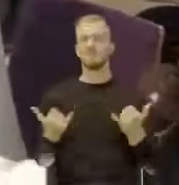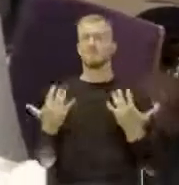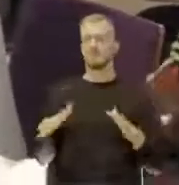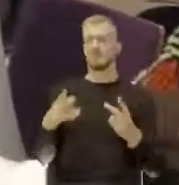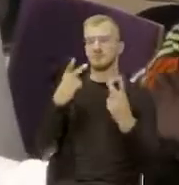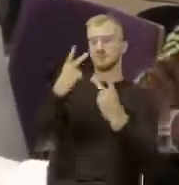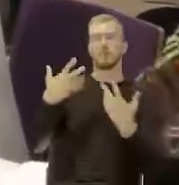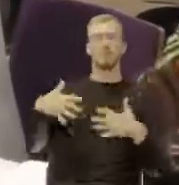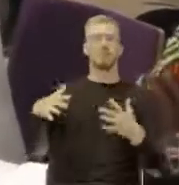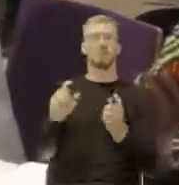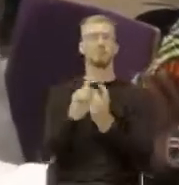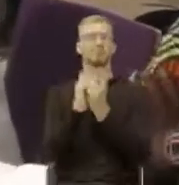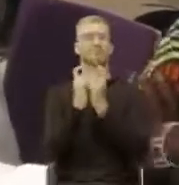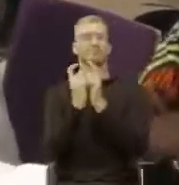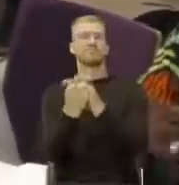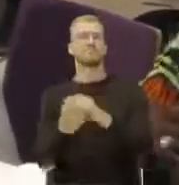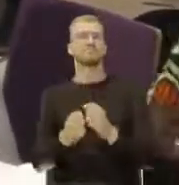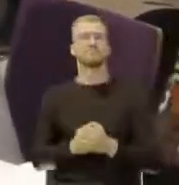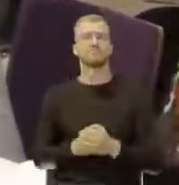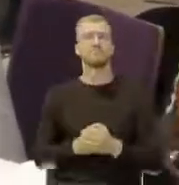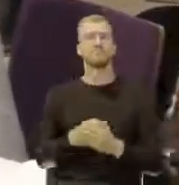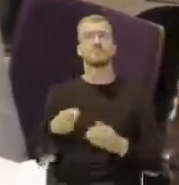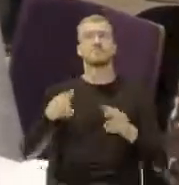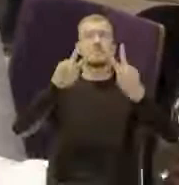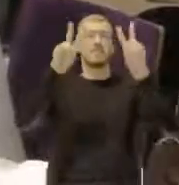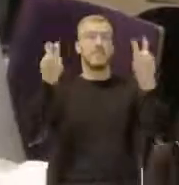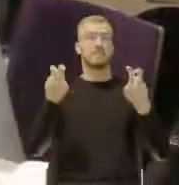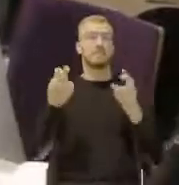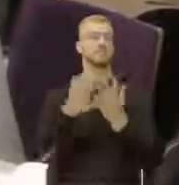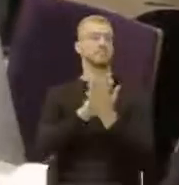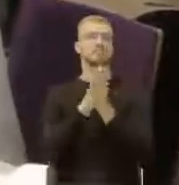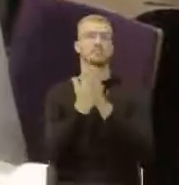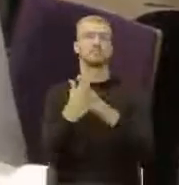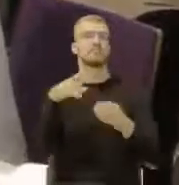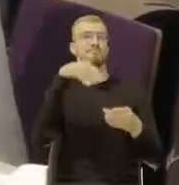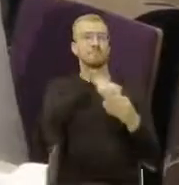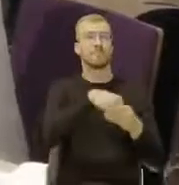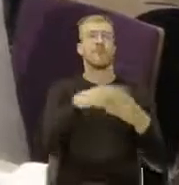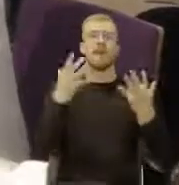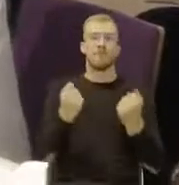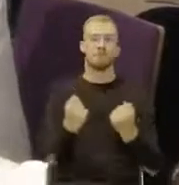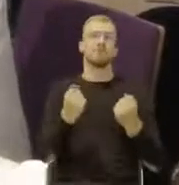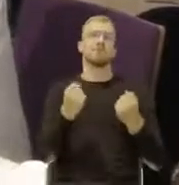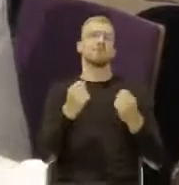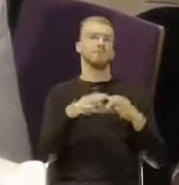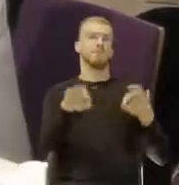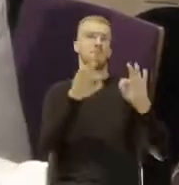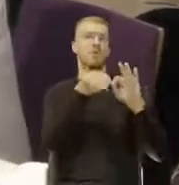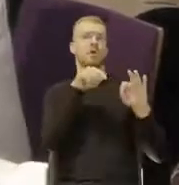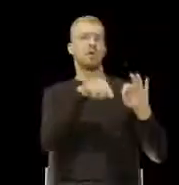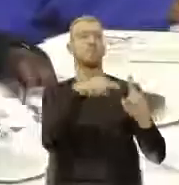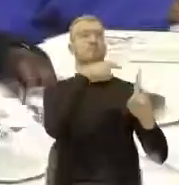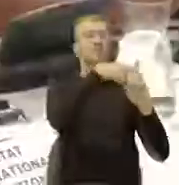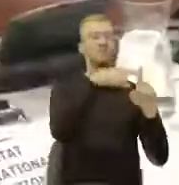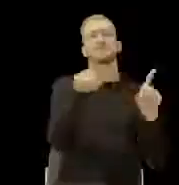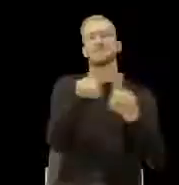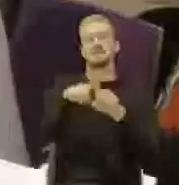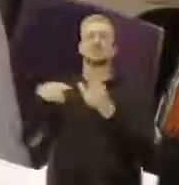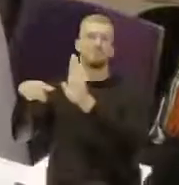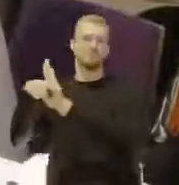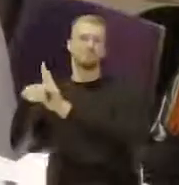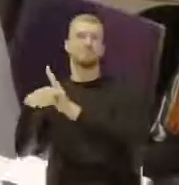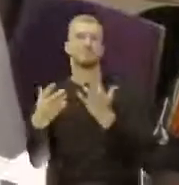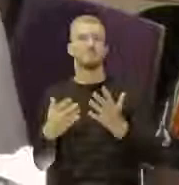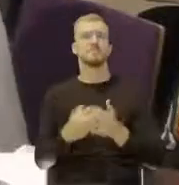there are good changes that are happening in this multi-level governance of ours that will actually help us move forward